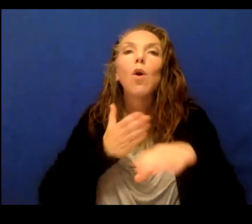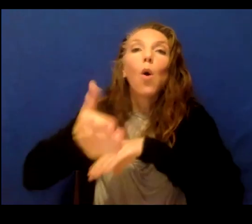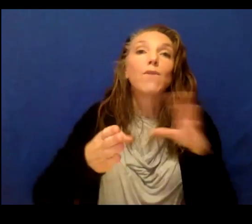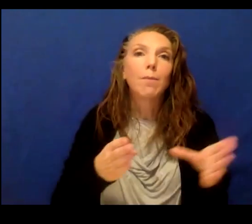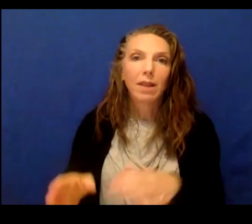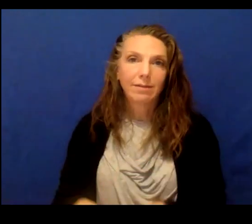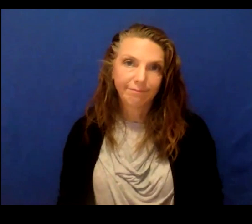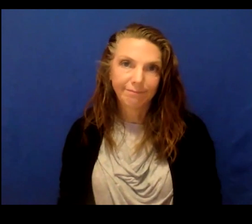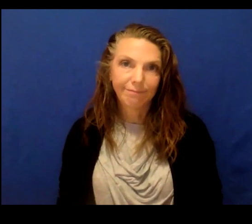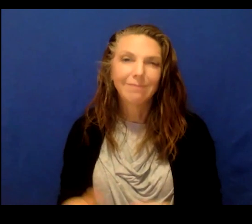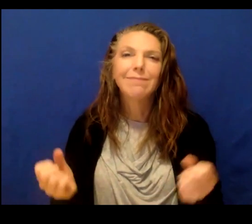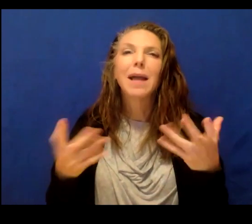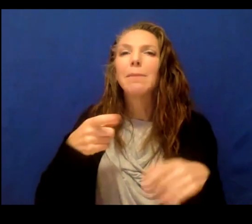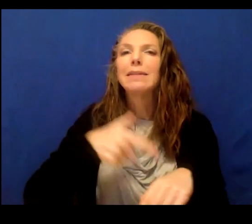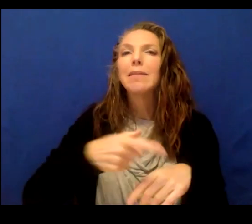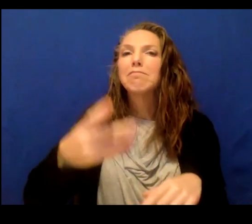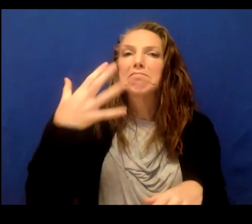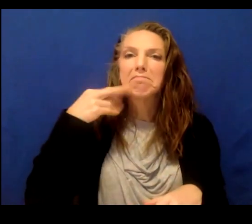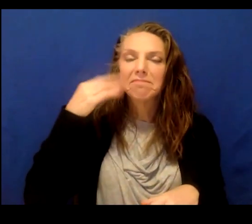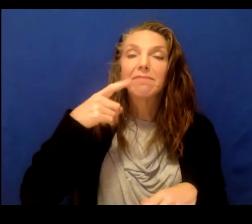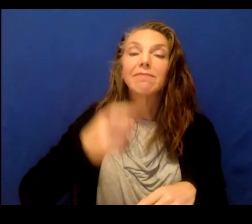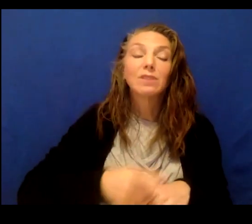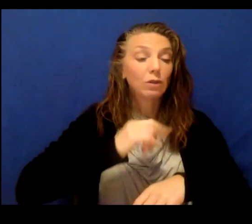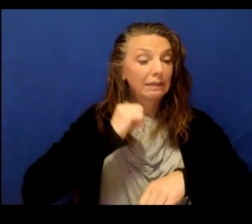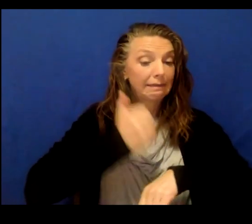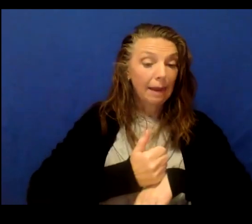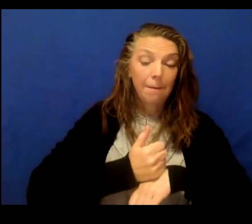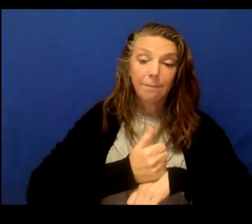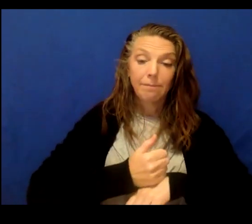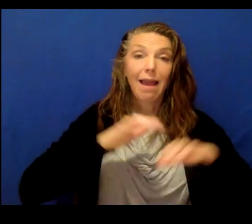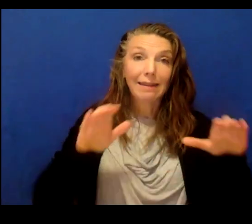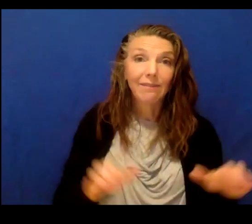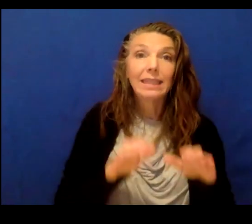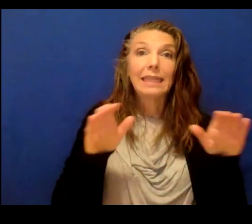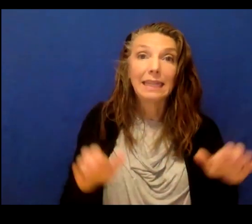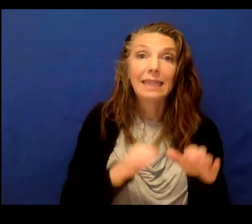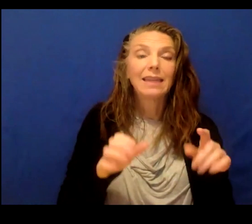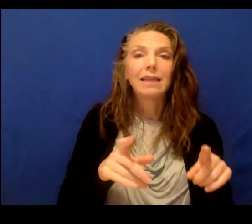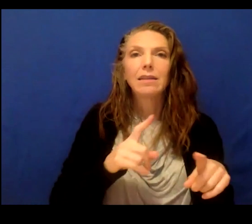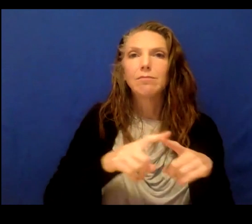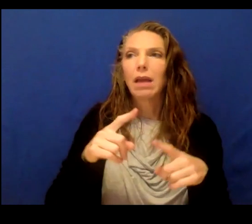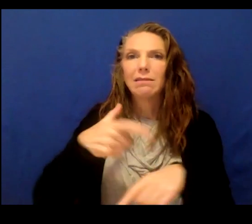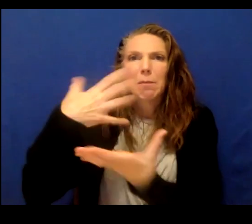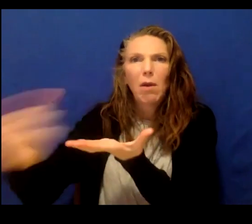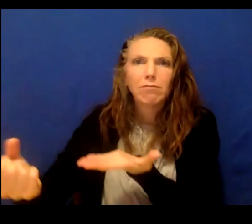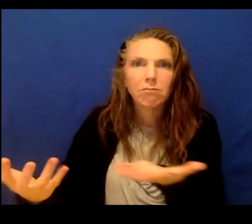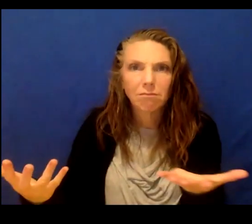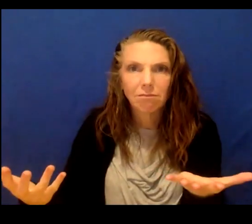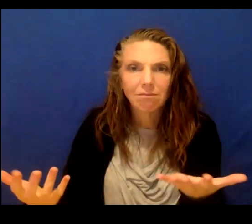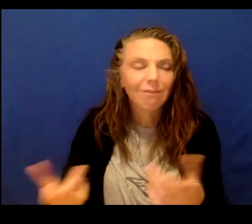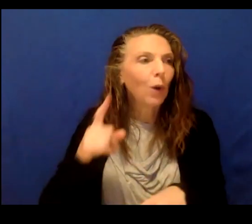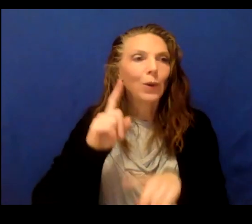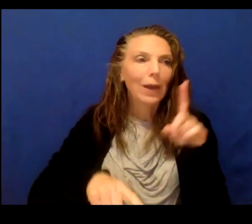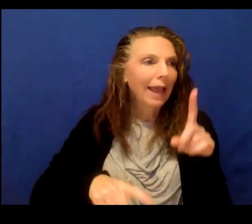many times have you spent so long creating this activity to run out of time or not be able to do it during